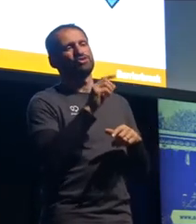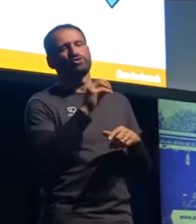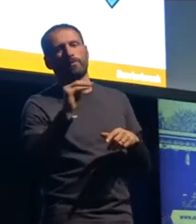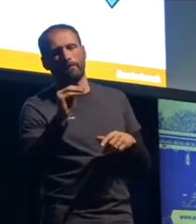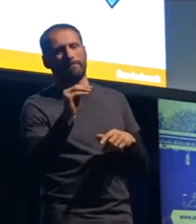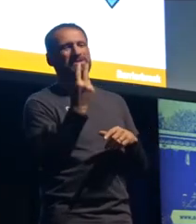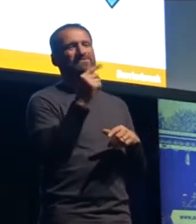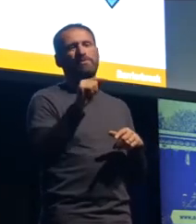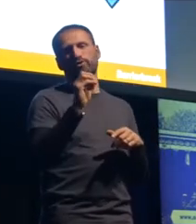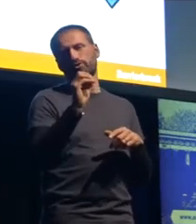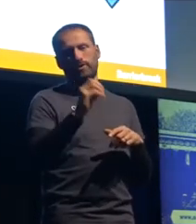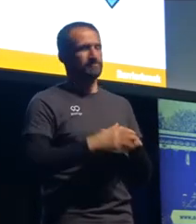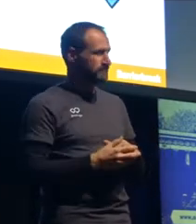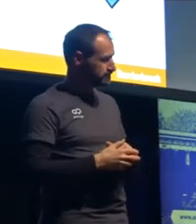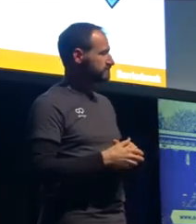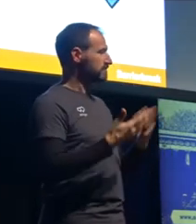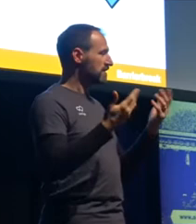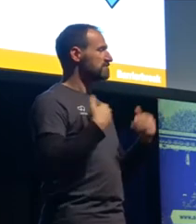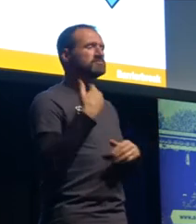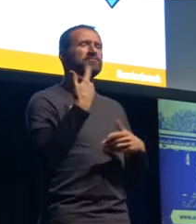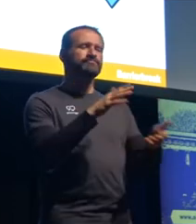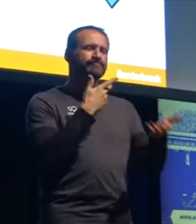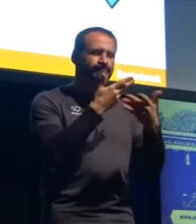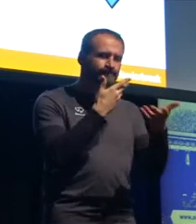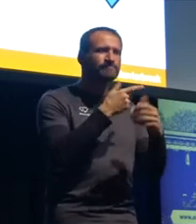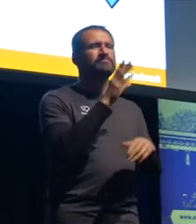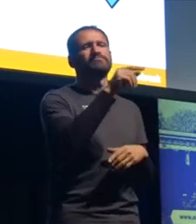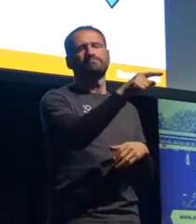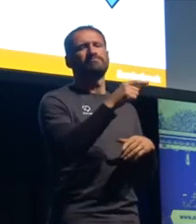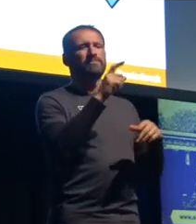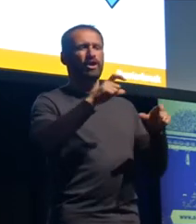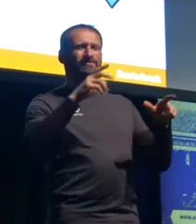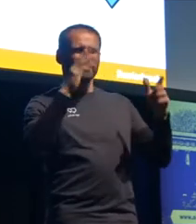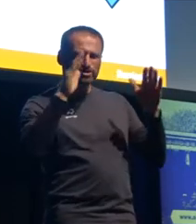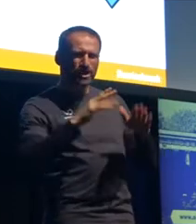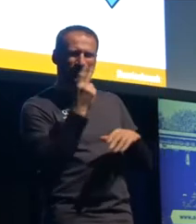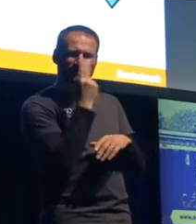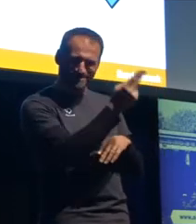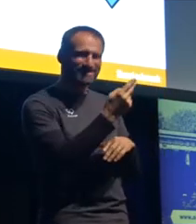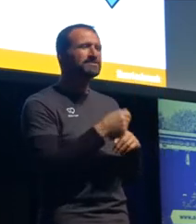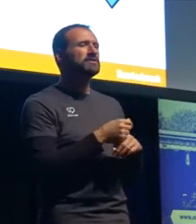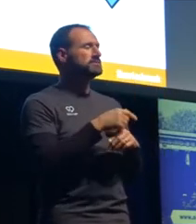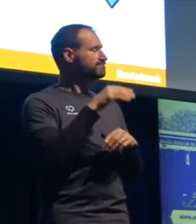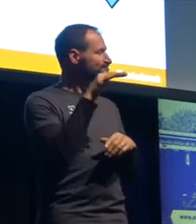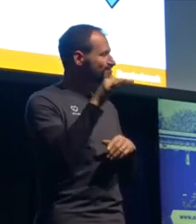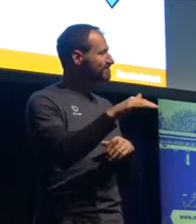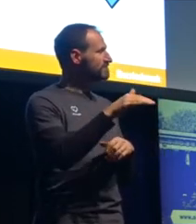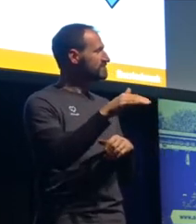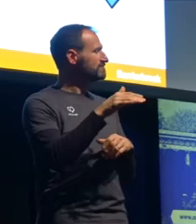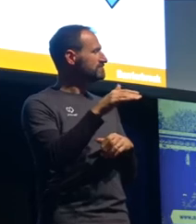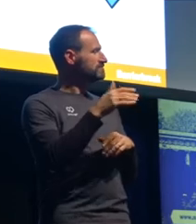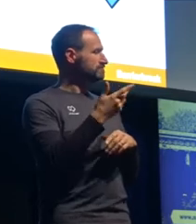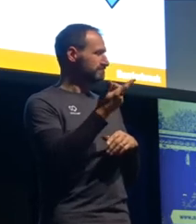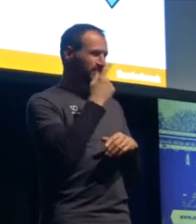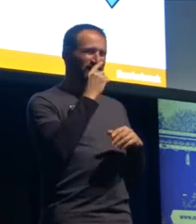more thing that I found when I was talking with people with low vision was, it's a particularly you know, vexing problem on seeing